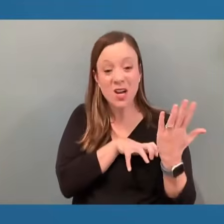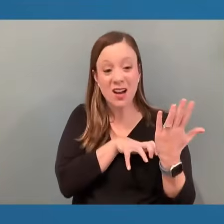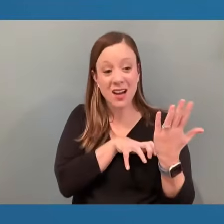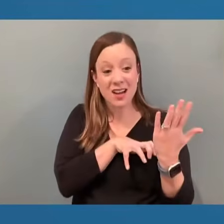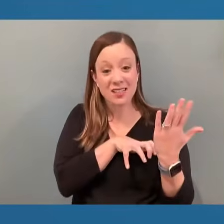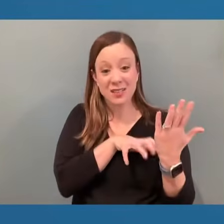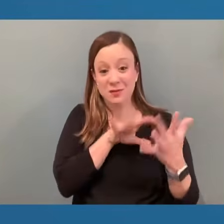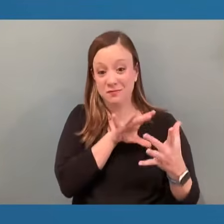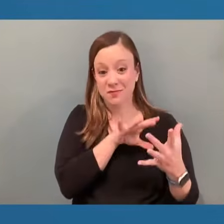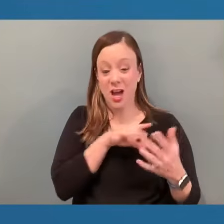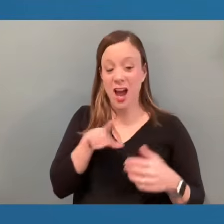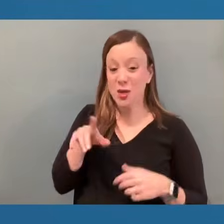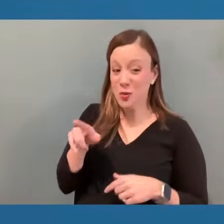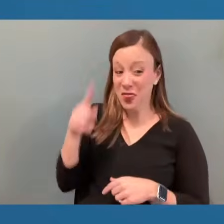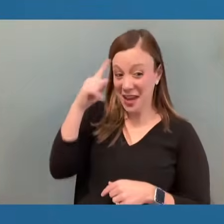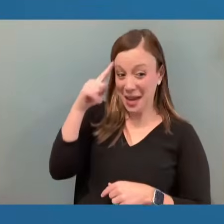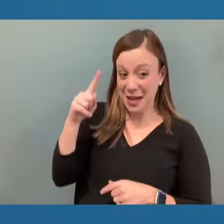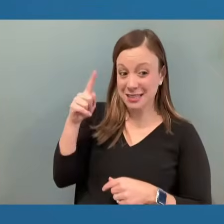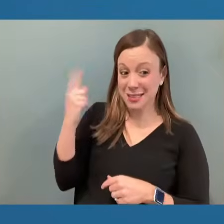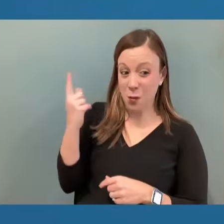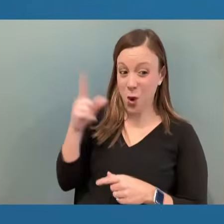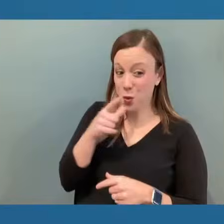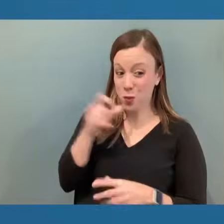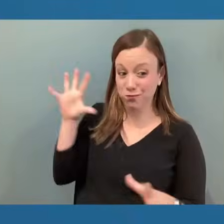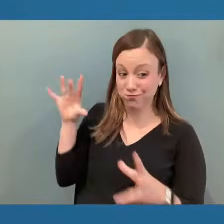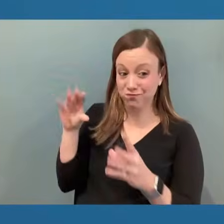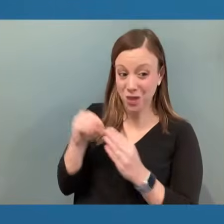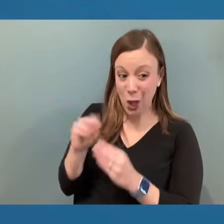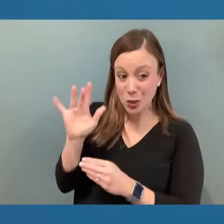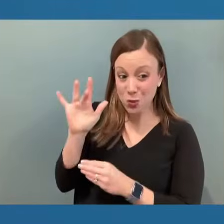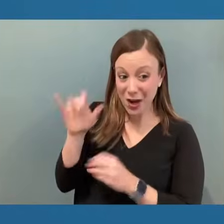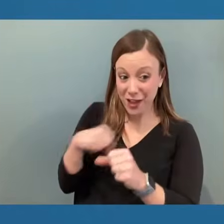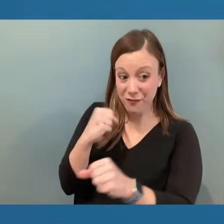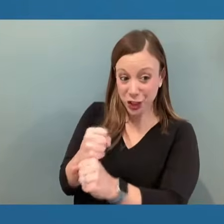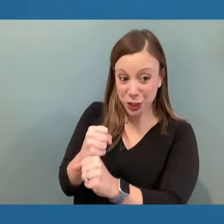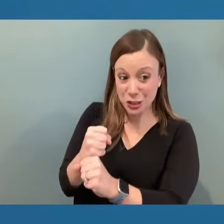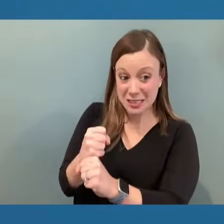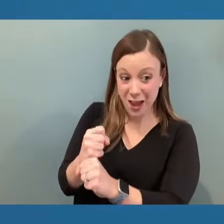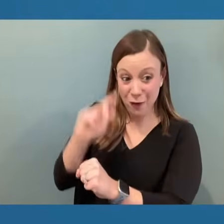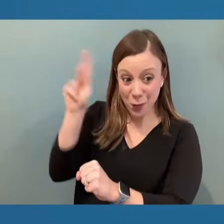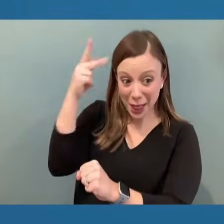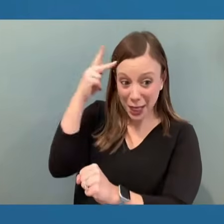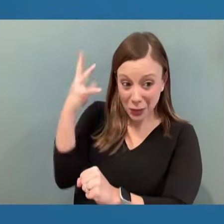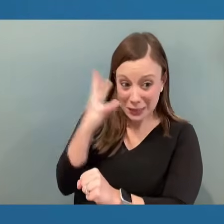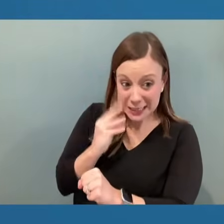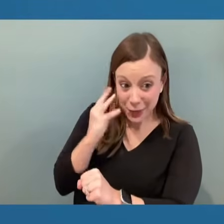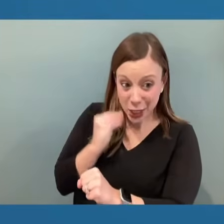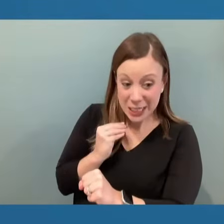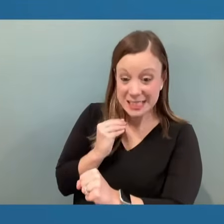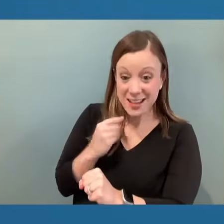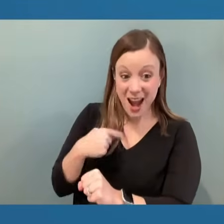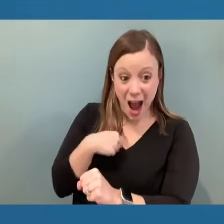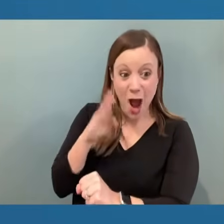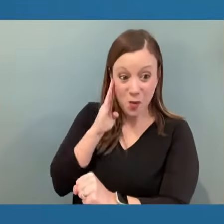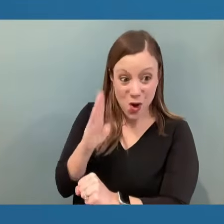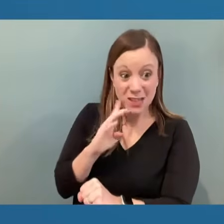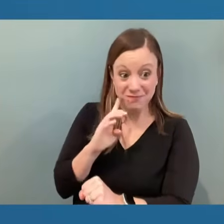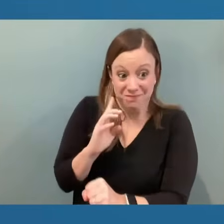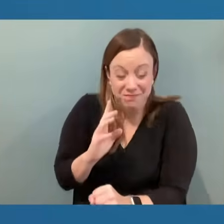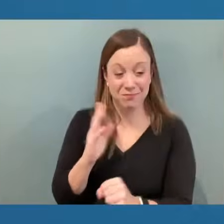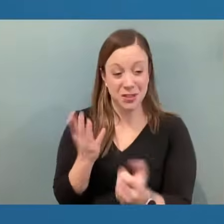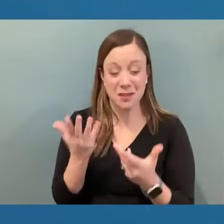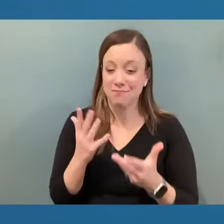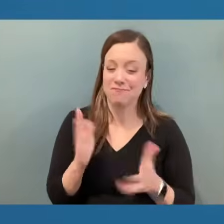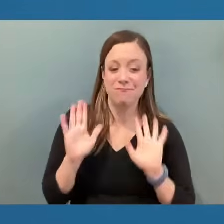political experience wouldn't do, but I was afraid I would cry in the middle, and this way it'll get me through it. So